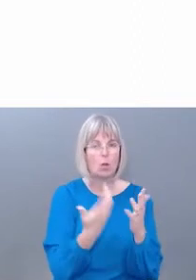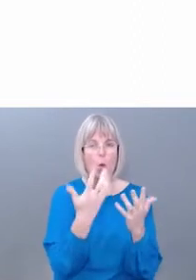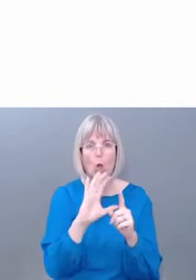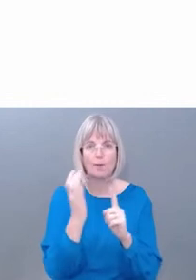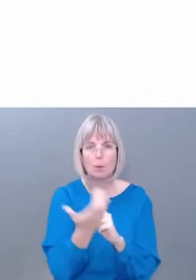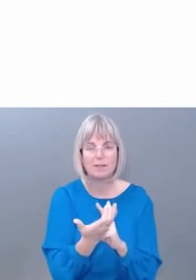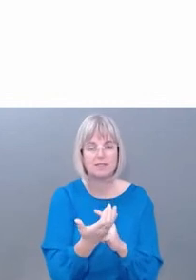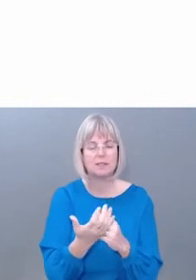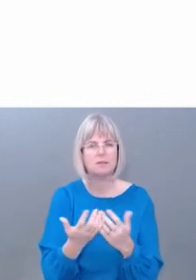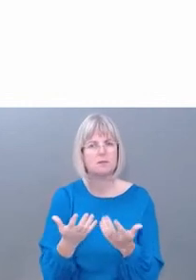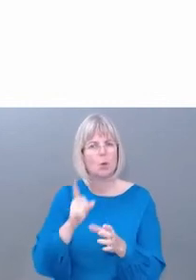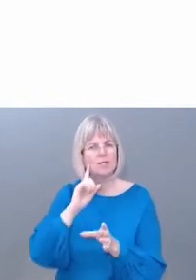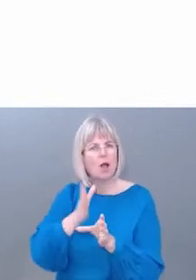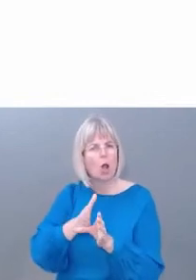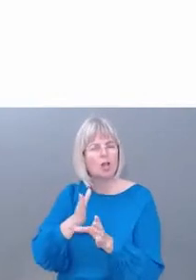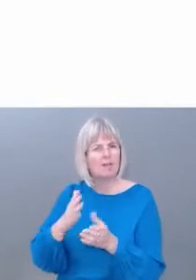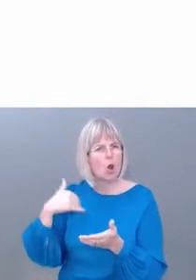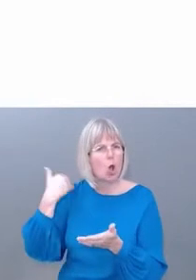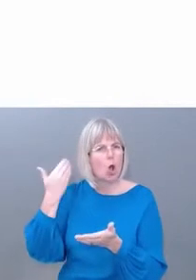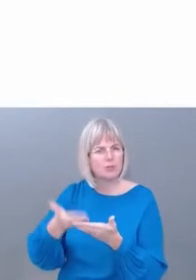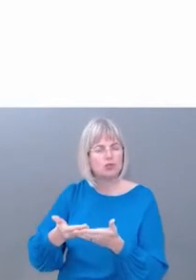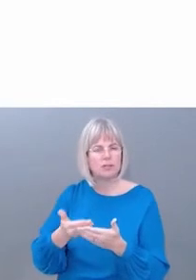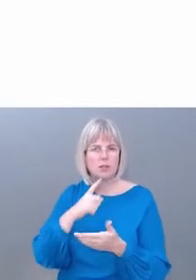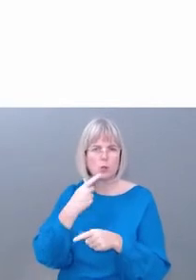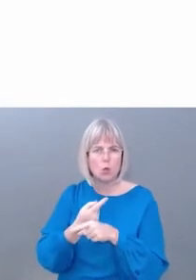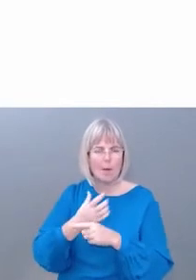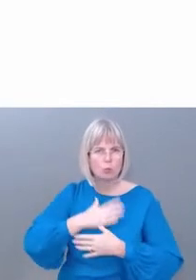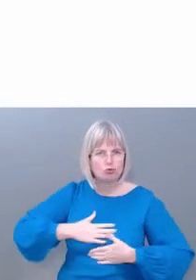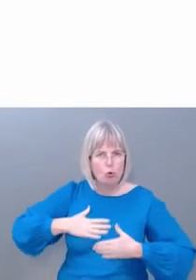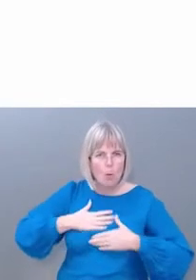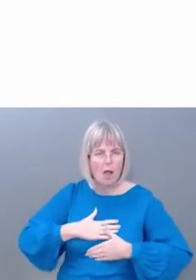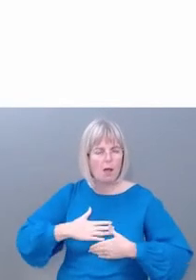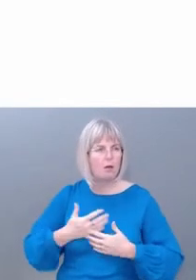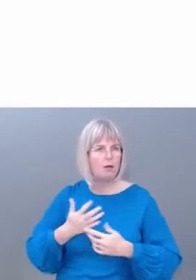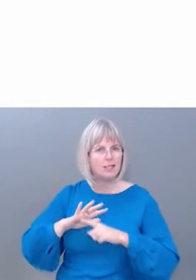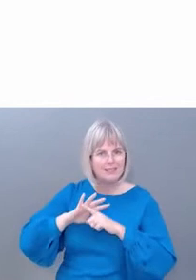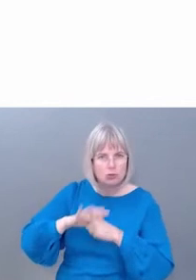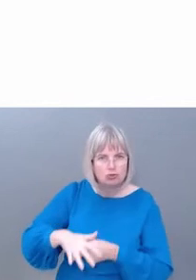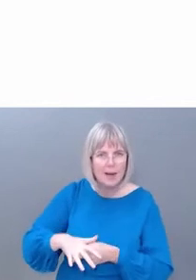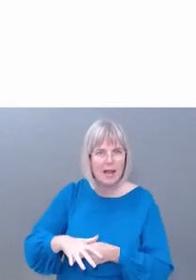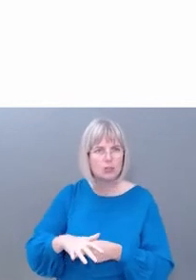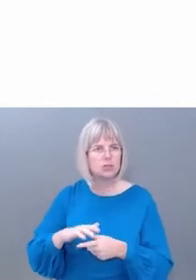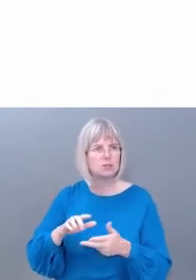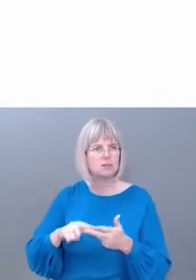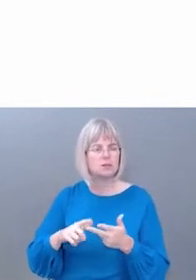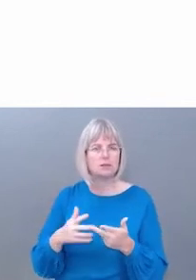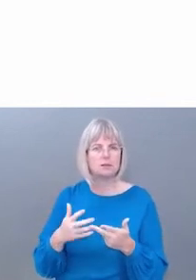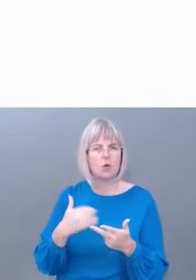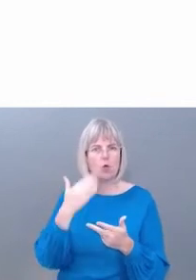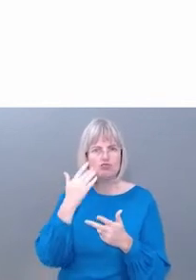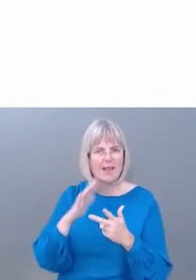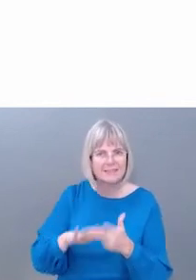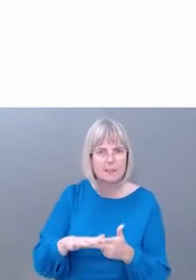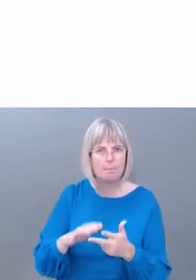about trauma, racism and discrimination as a determinant of mental ill health. And I think that's been really,